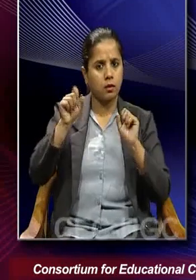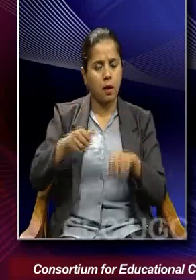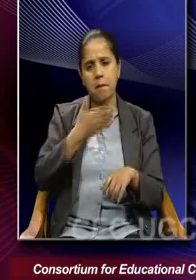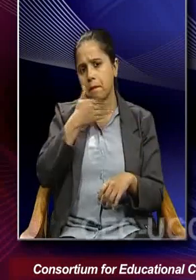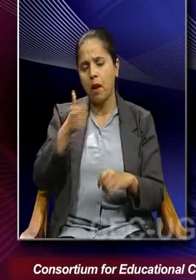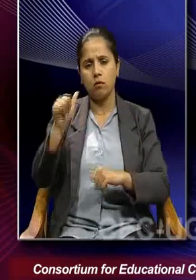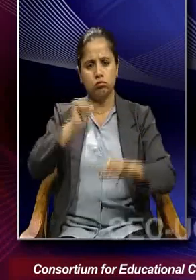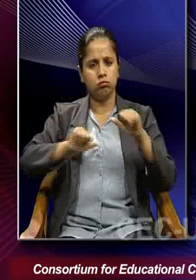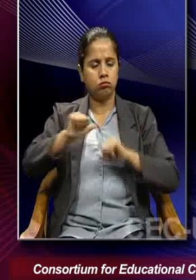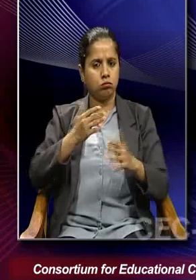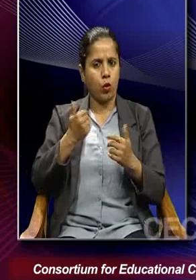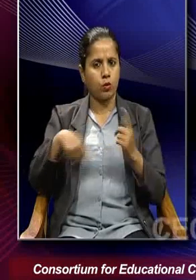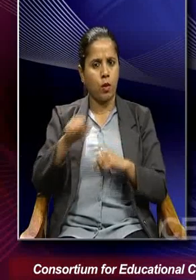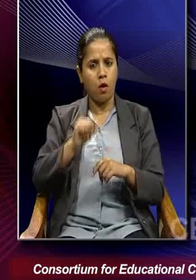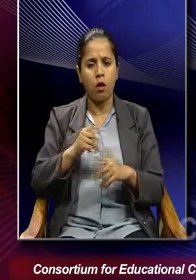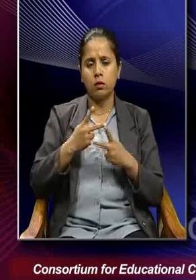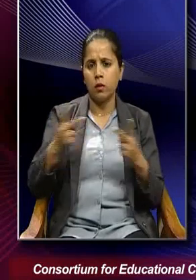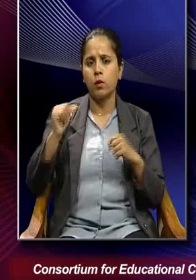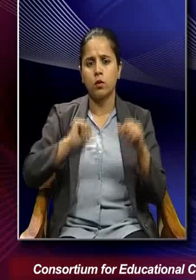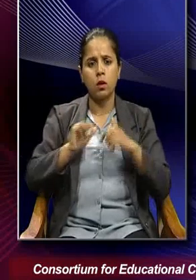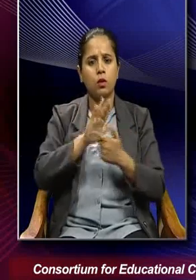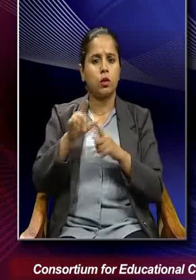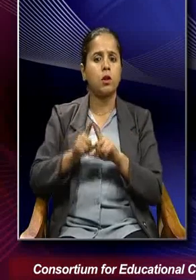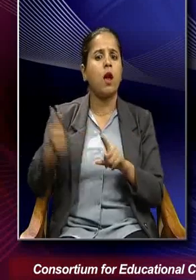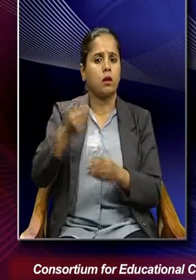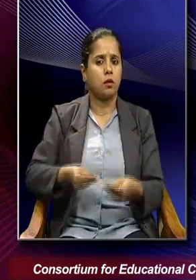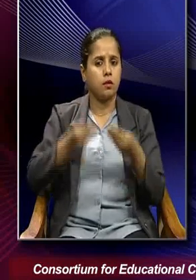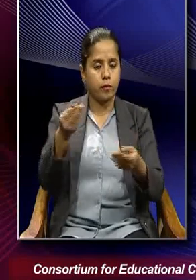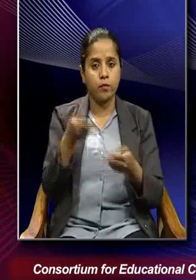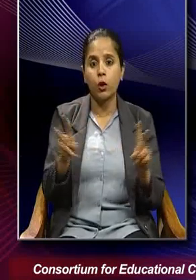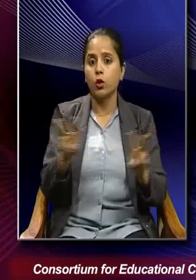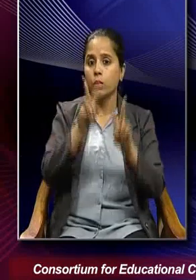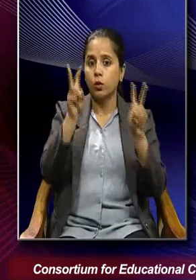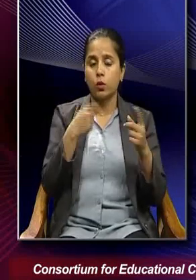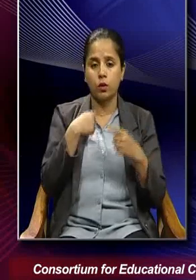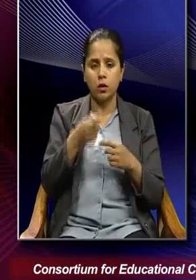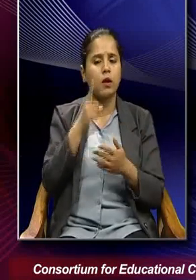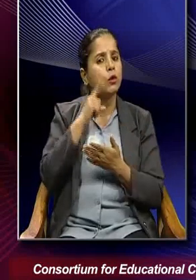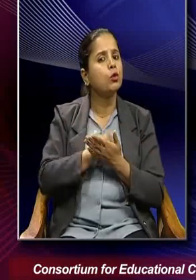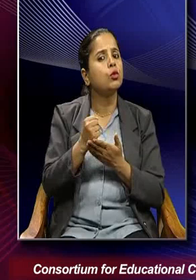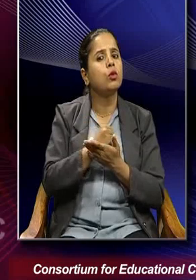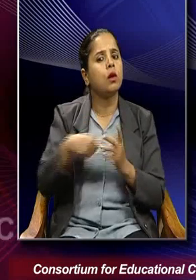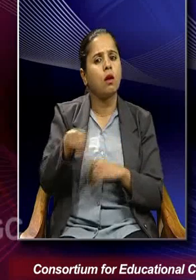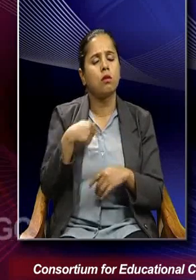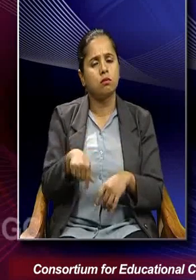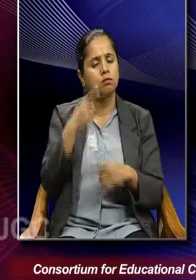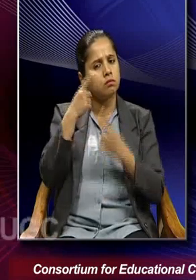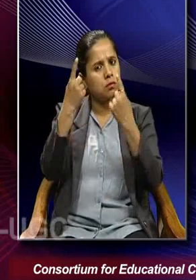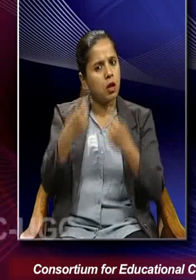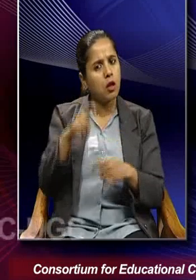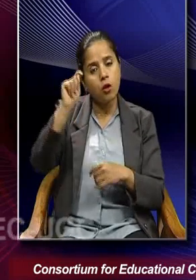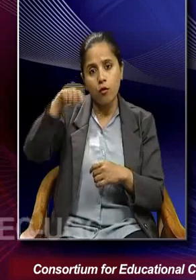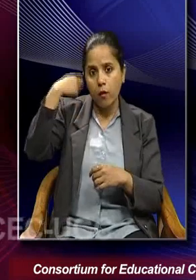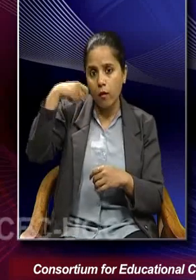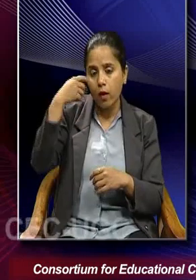best with that particular director. So in this context, when we try to in a way analyze the films